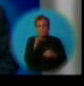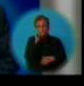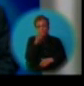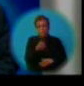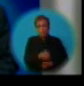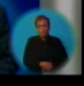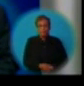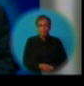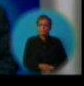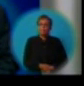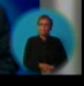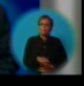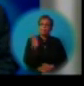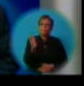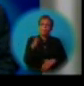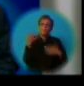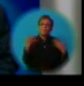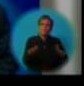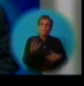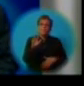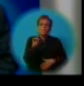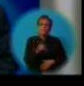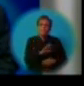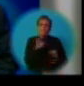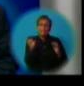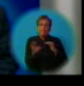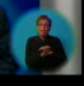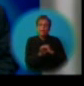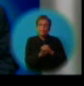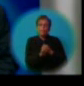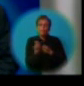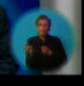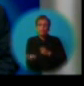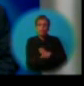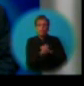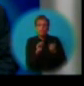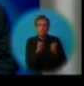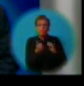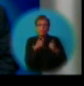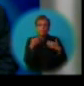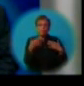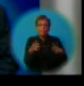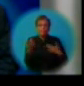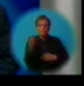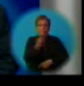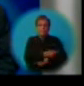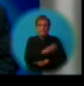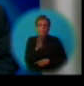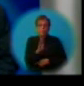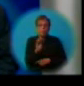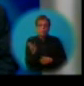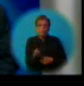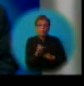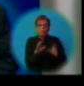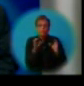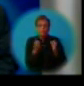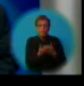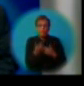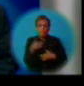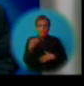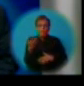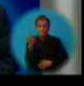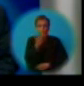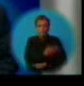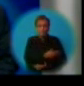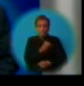day. Barbados finished 5th at the Caribbean Amateur Junior Golf Championships, which ended today at the Barbados Golf